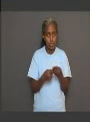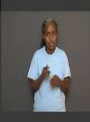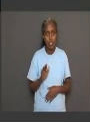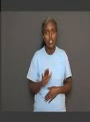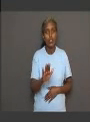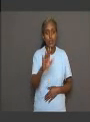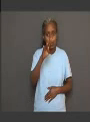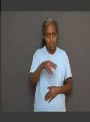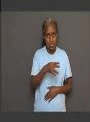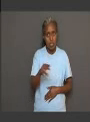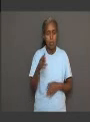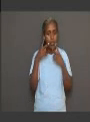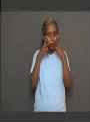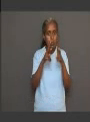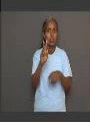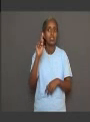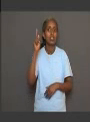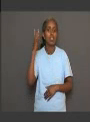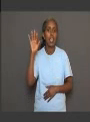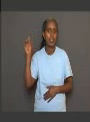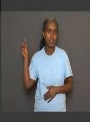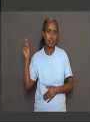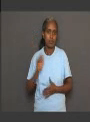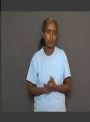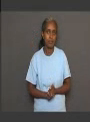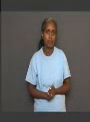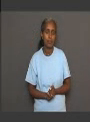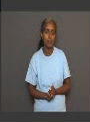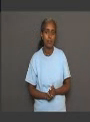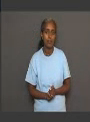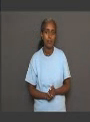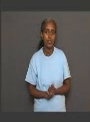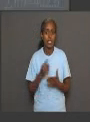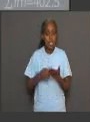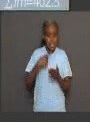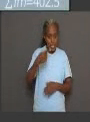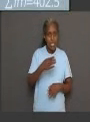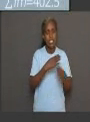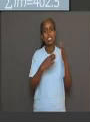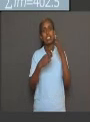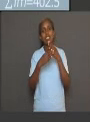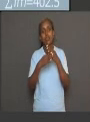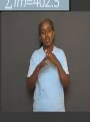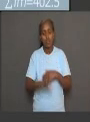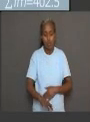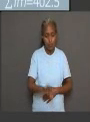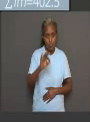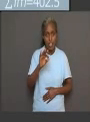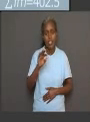table looks like this. The next step is to find